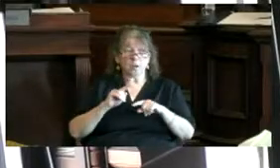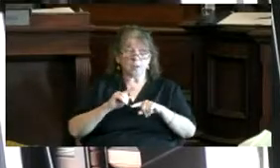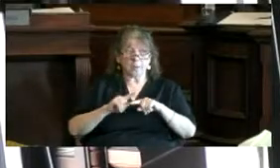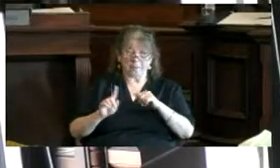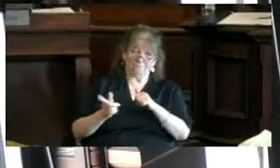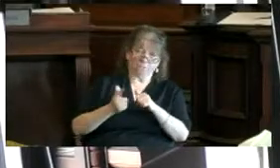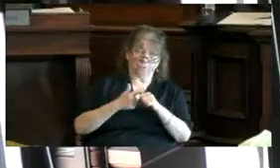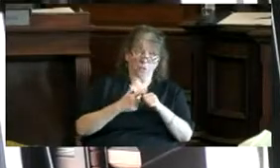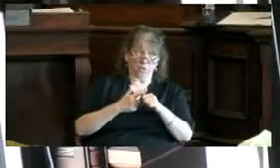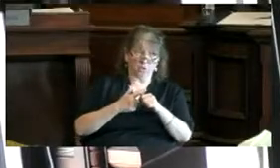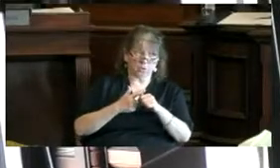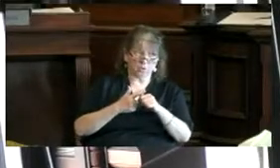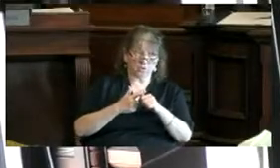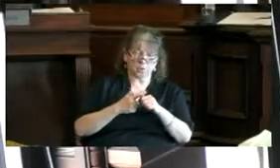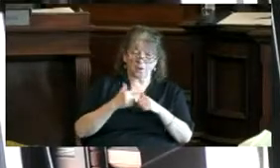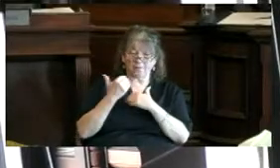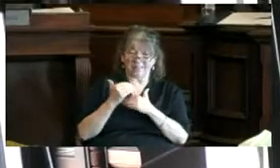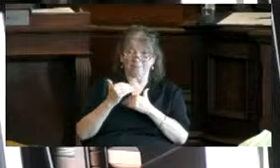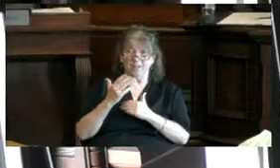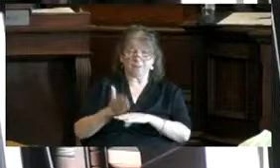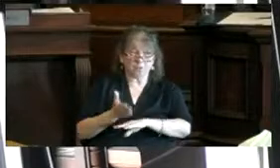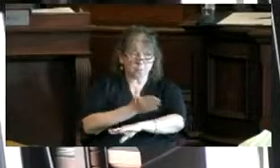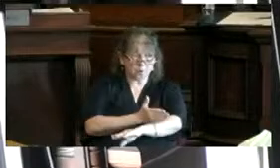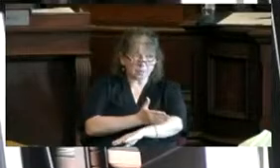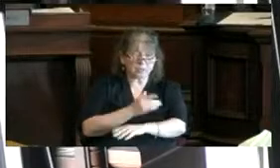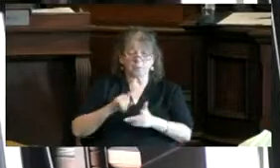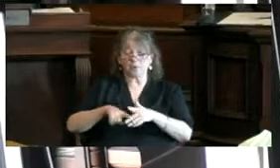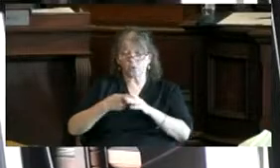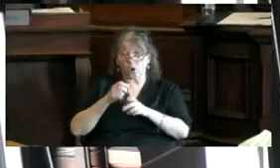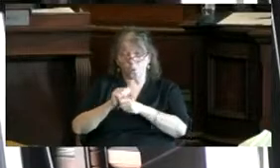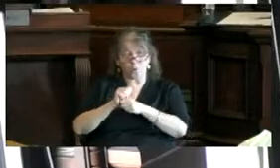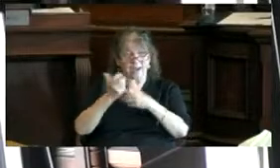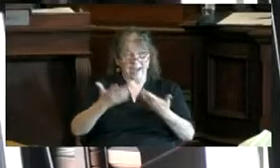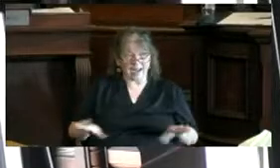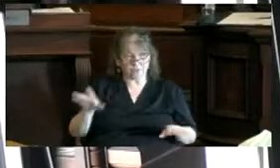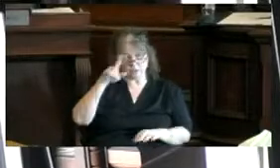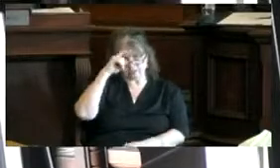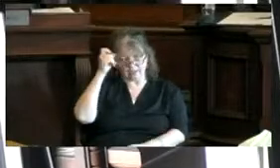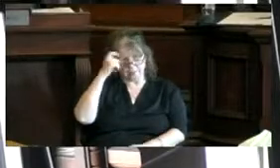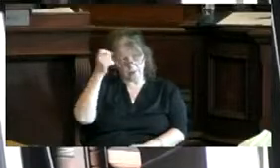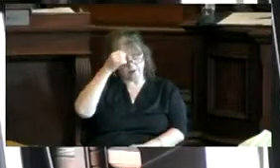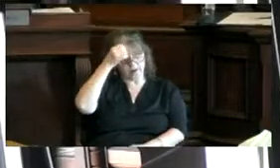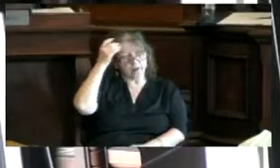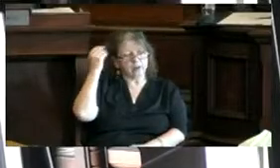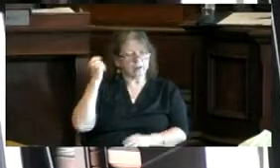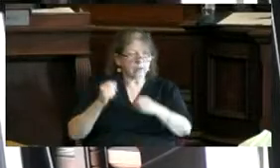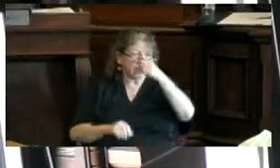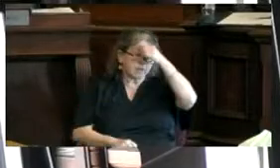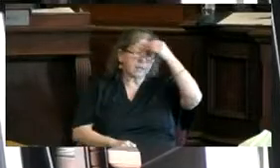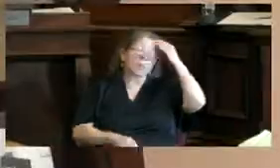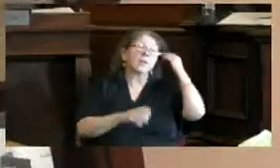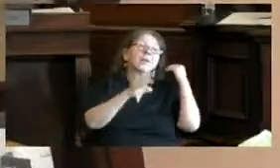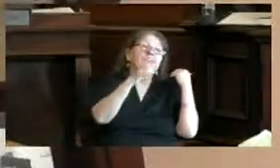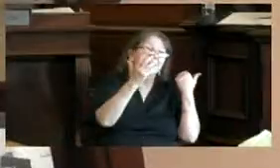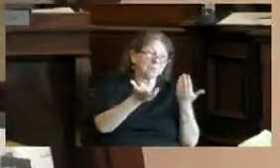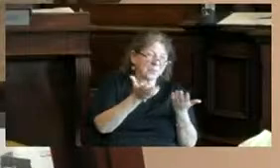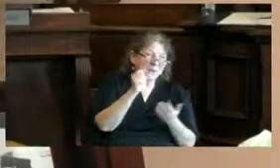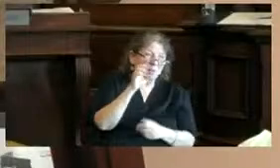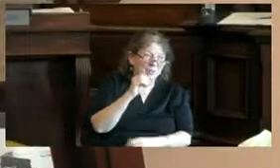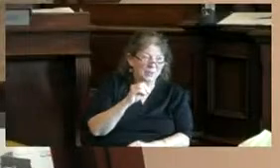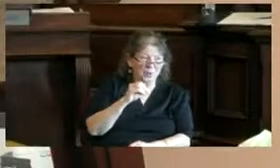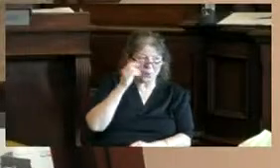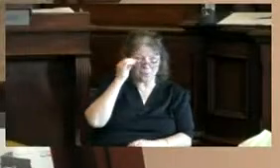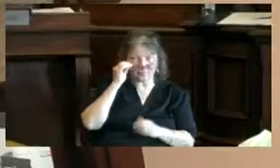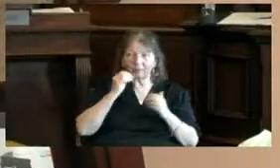phase will have limited improvements, and we plan to start work after the summer season's over. Got it. So then in terms of